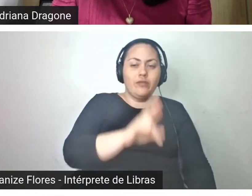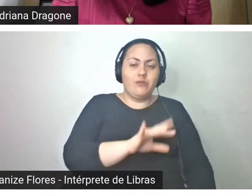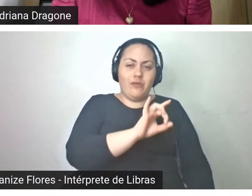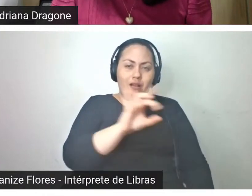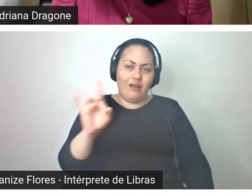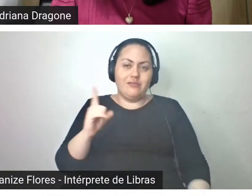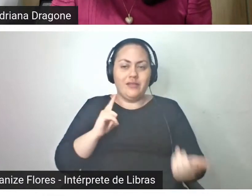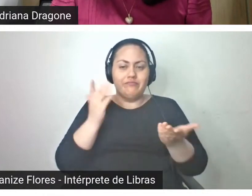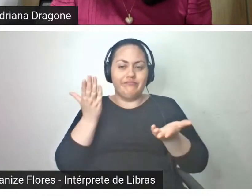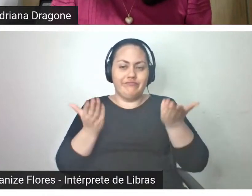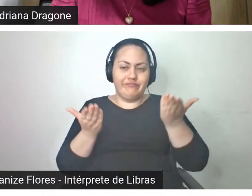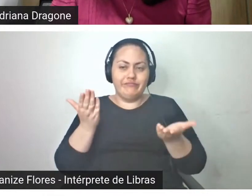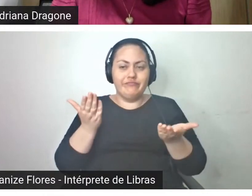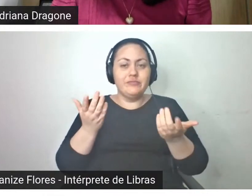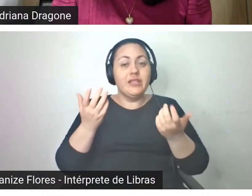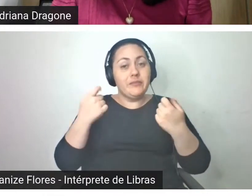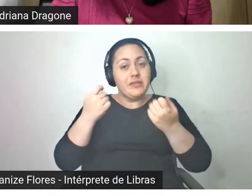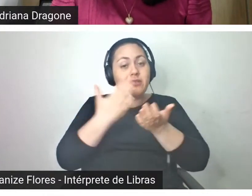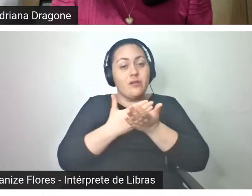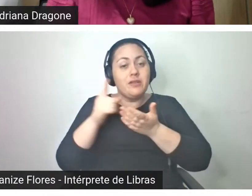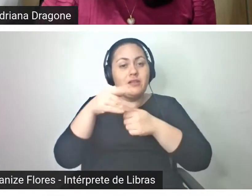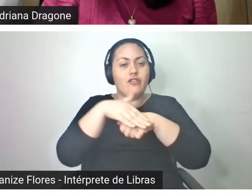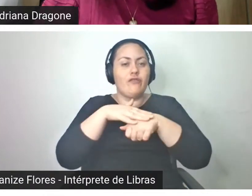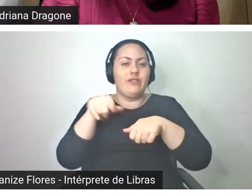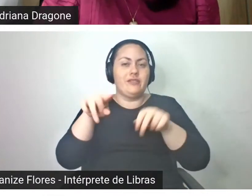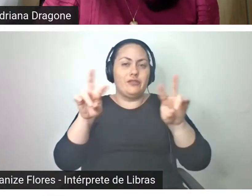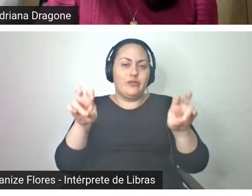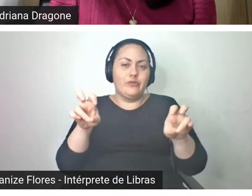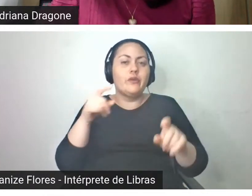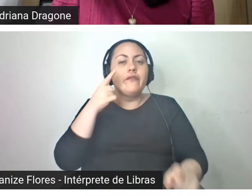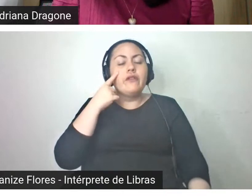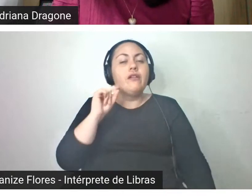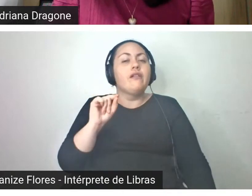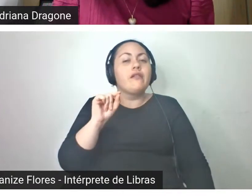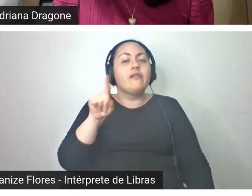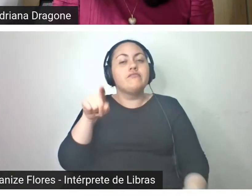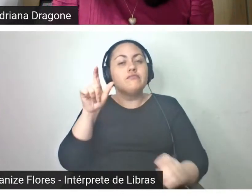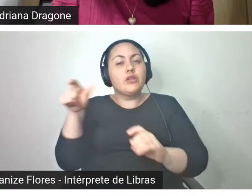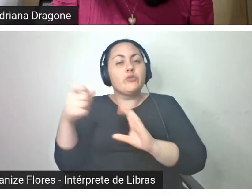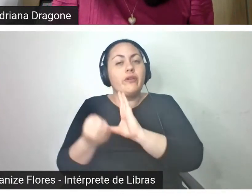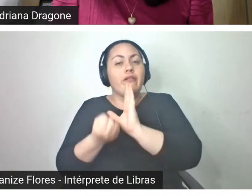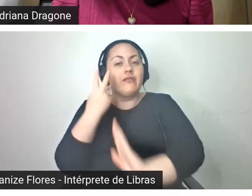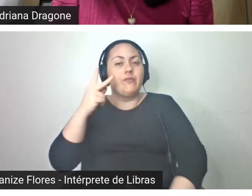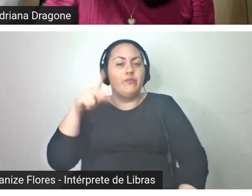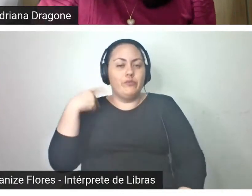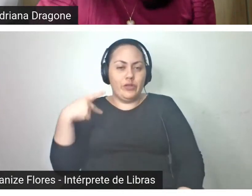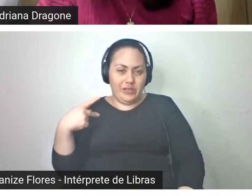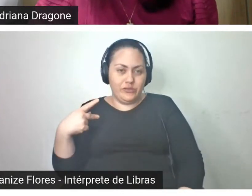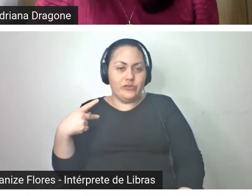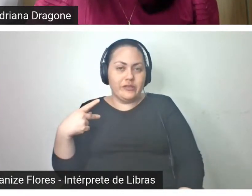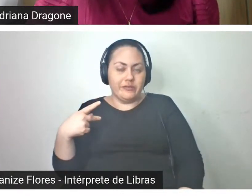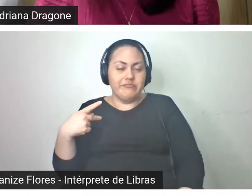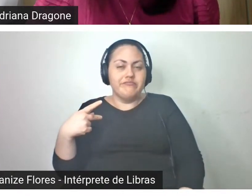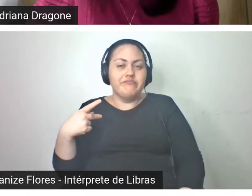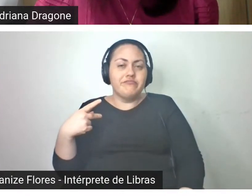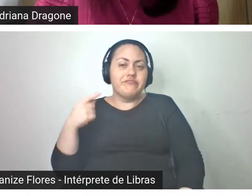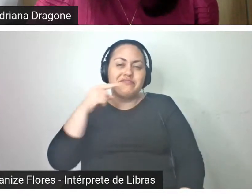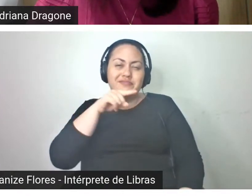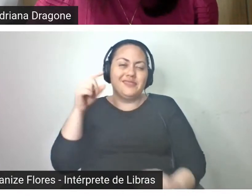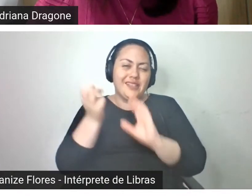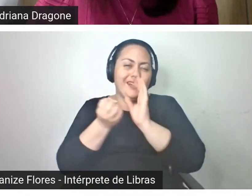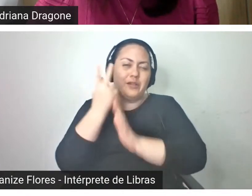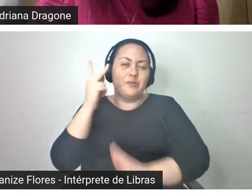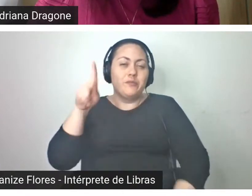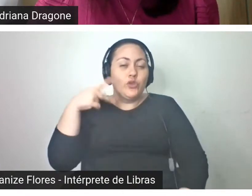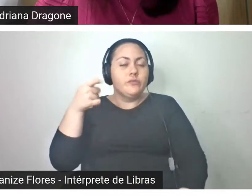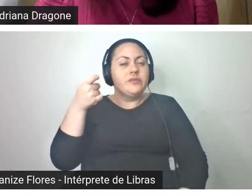E a conversa deve começar por aí. Né? Aqueles que fazem as políticas, né, os policymakers, né, devem pensar exatamente